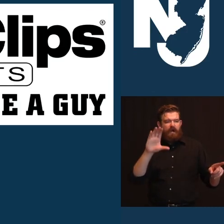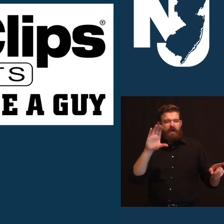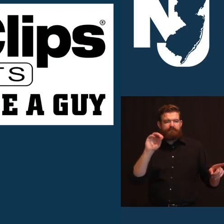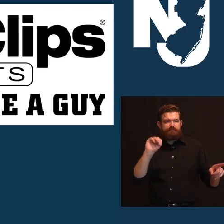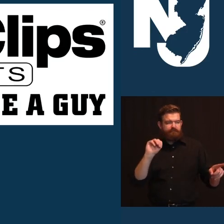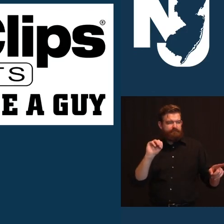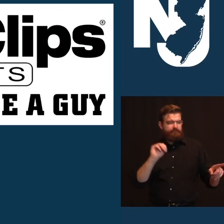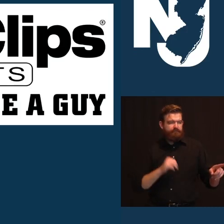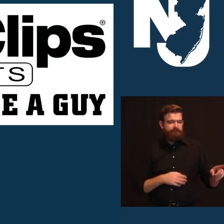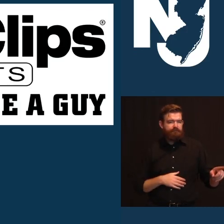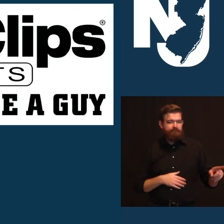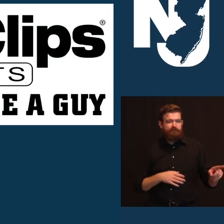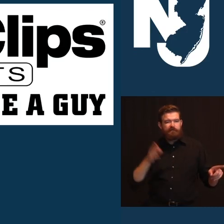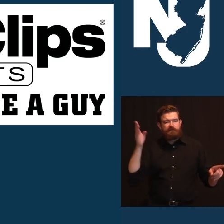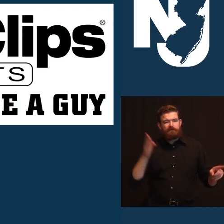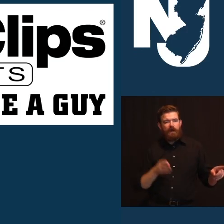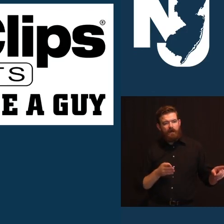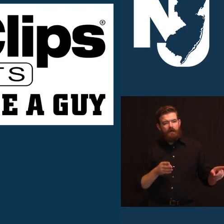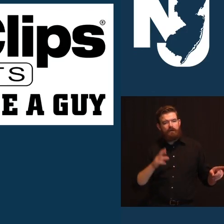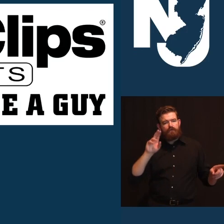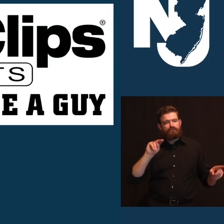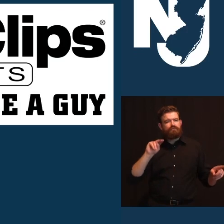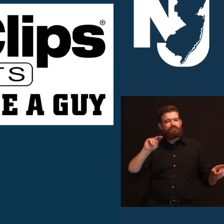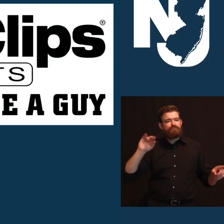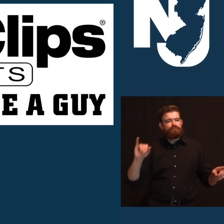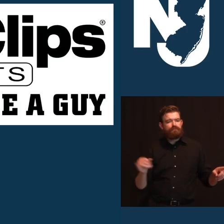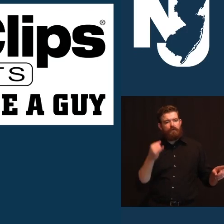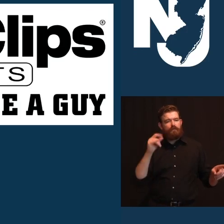sportclips.com/NJ101. That's how you get to his particular franchise.